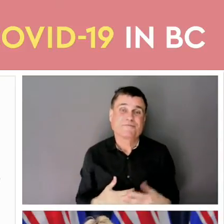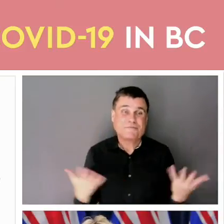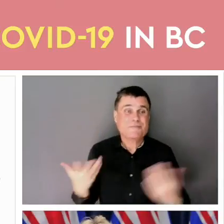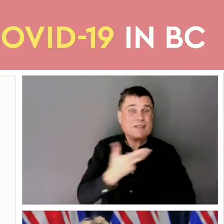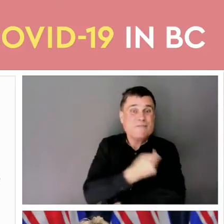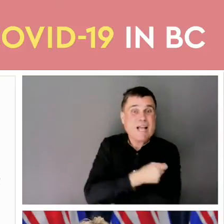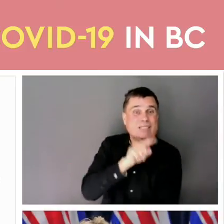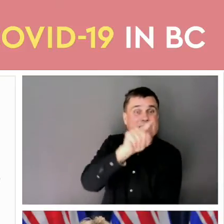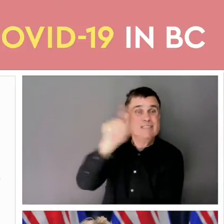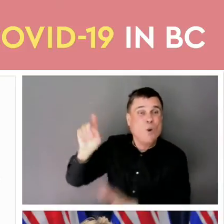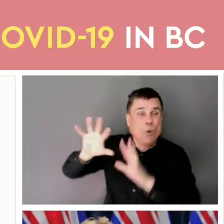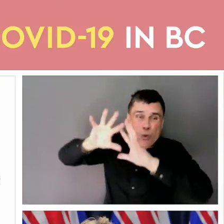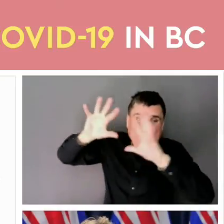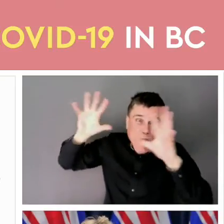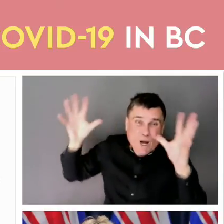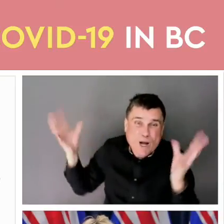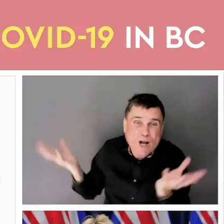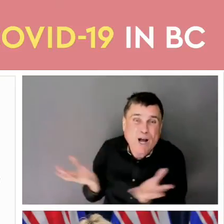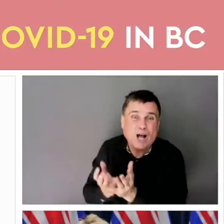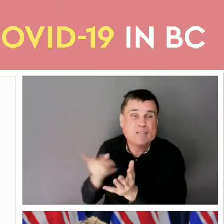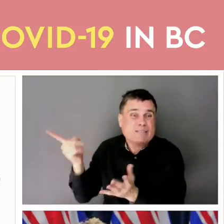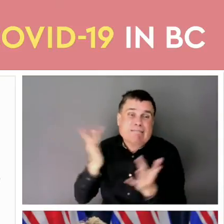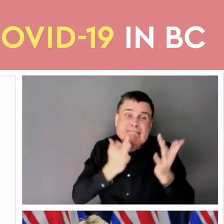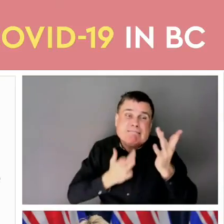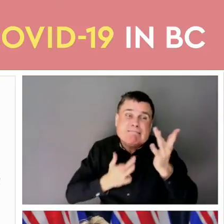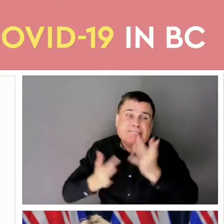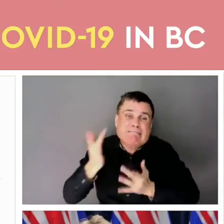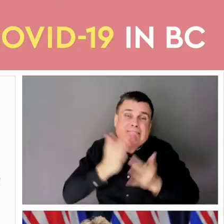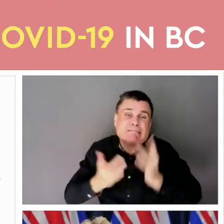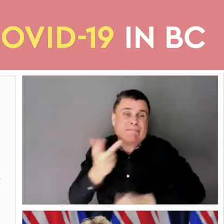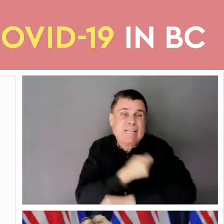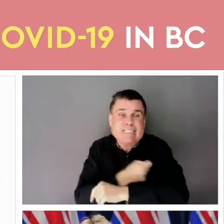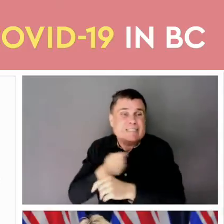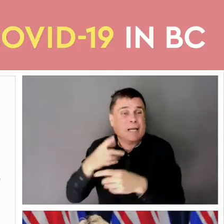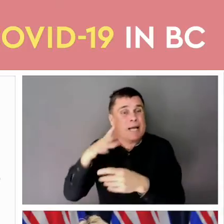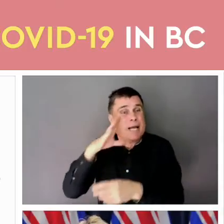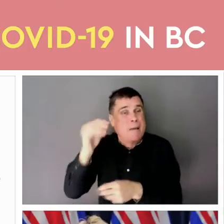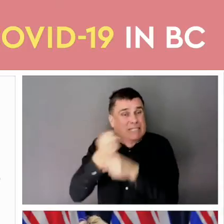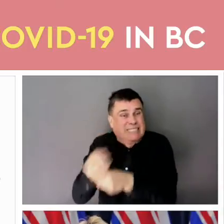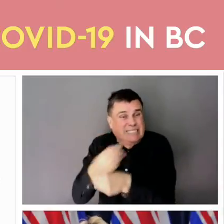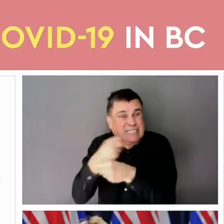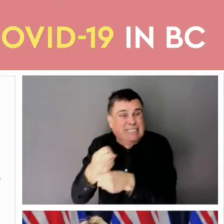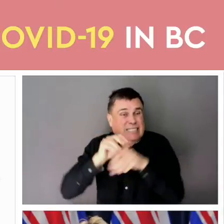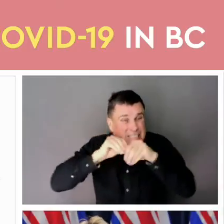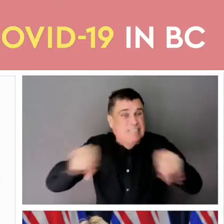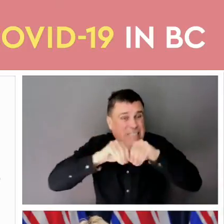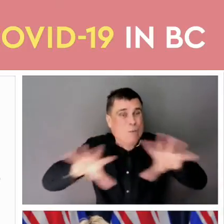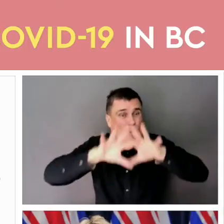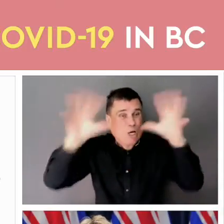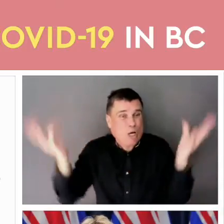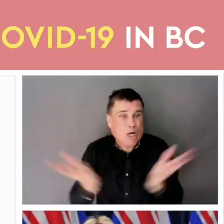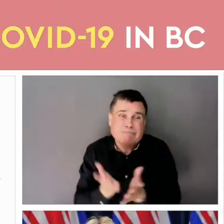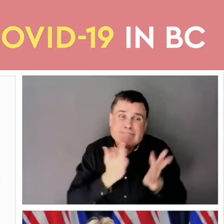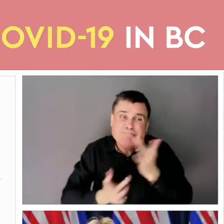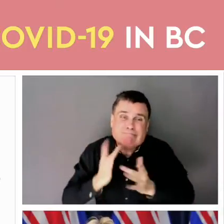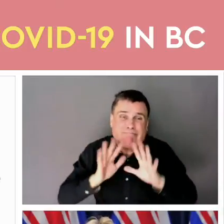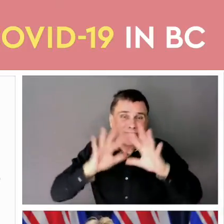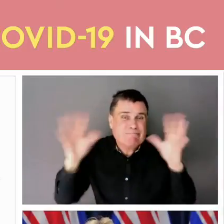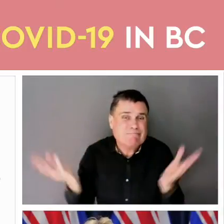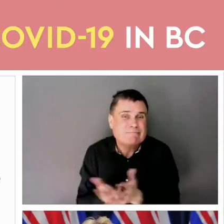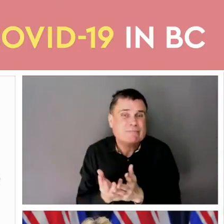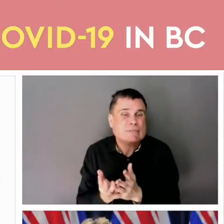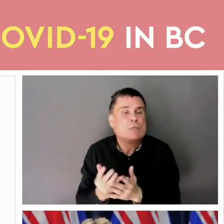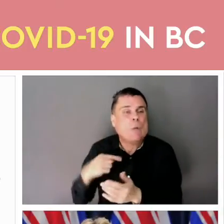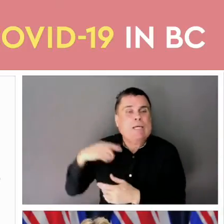supply. And we are going to be getting vaccine in a back-end loaded way over the next few months, which means we all have